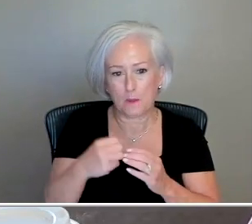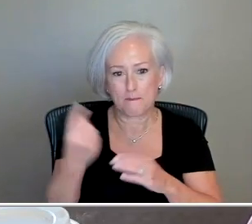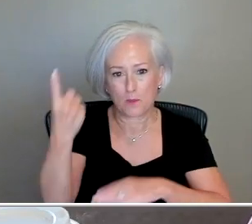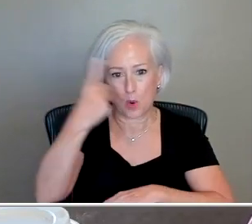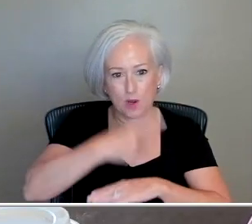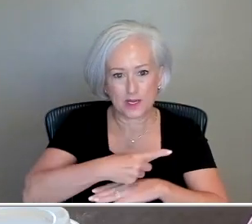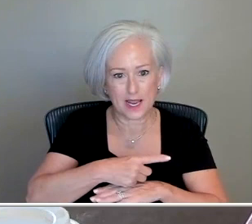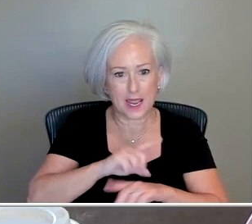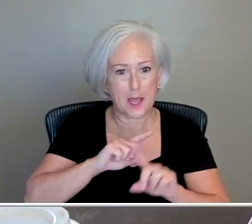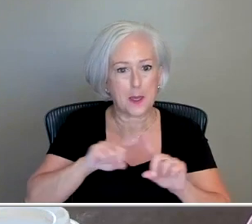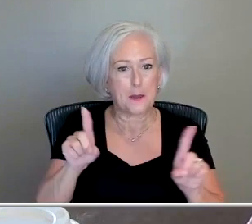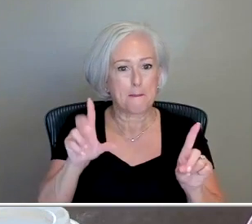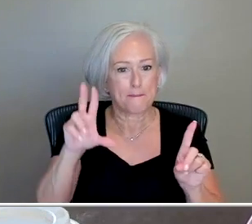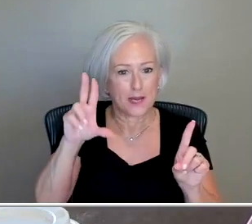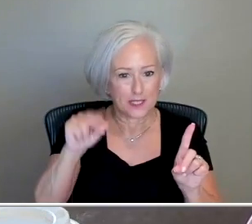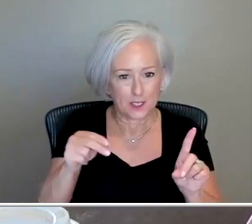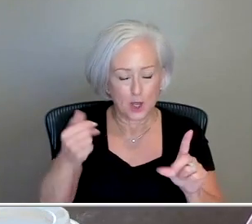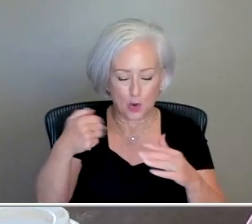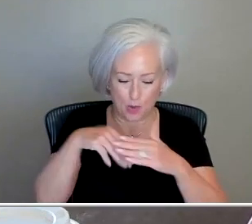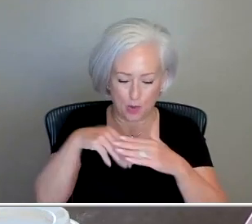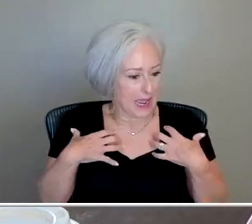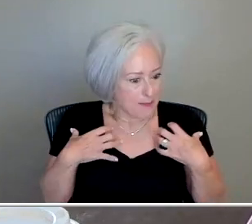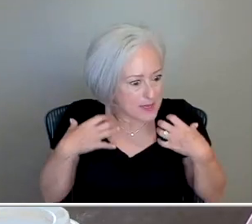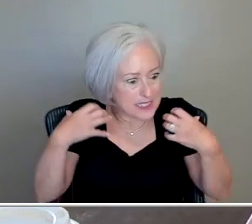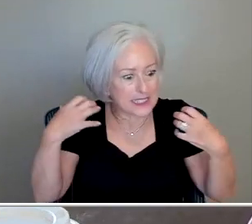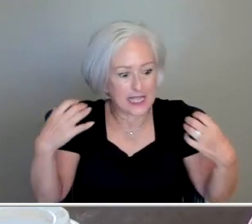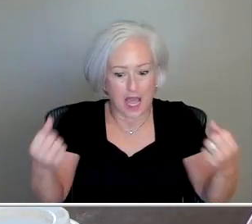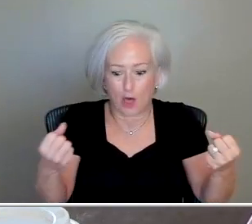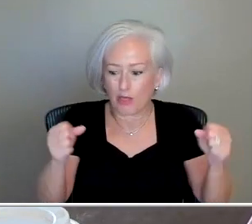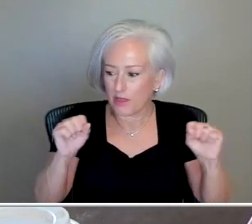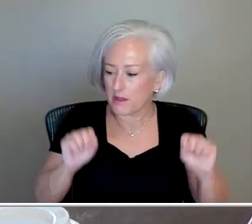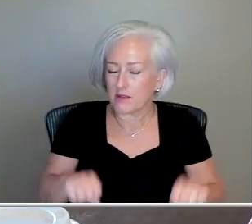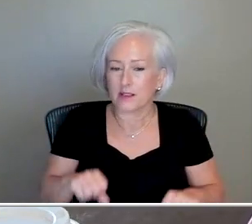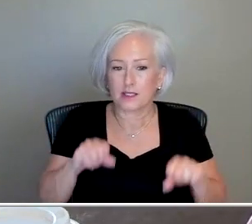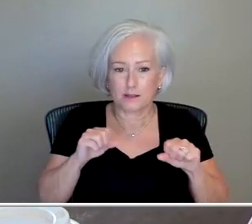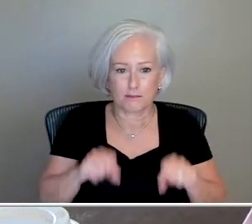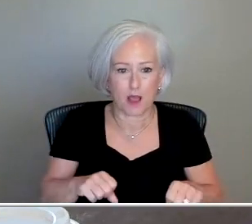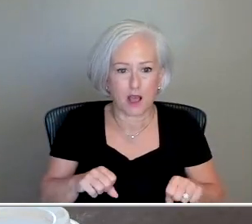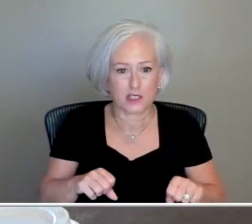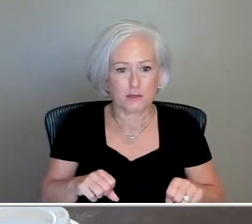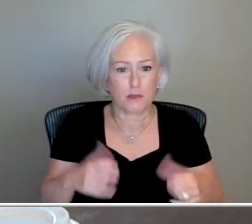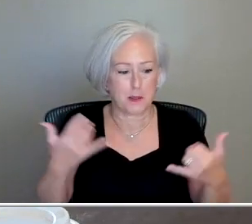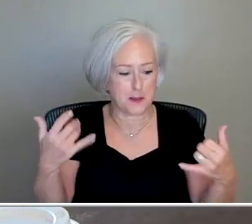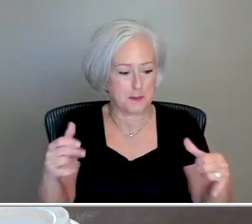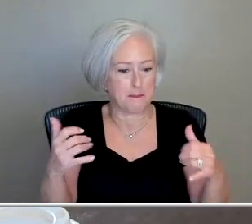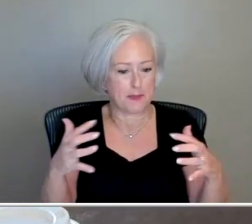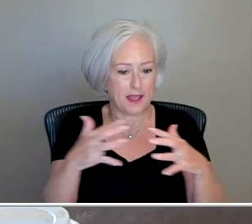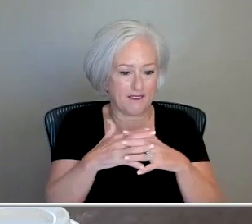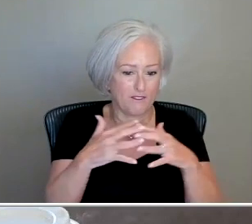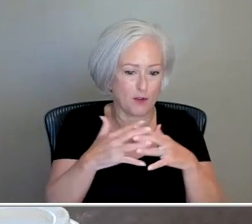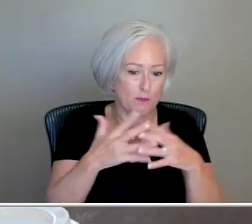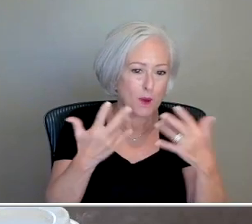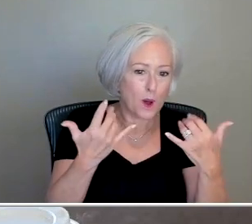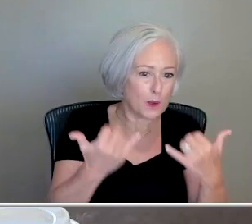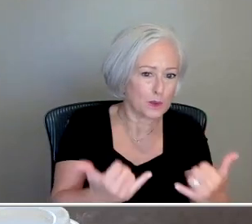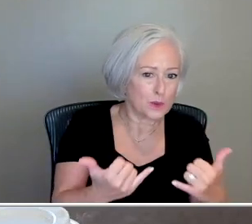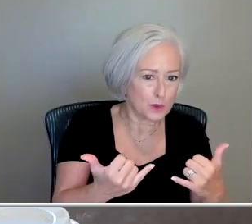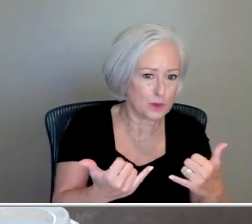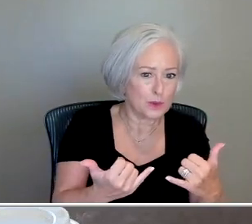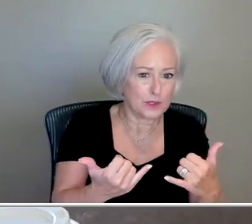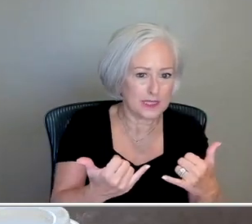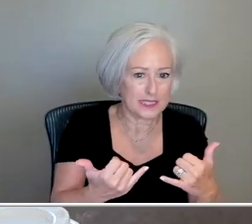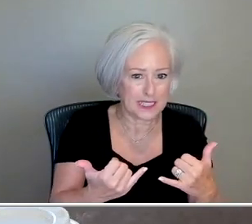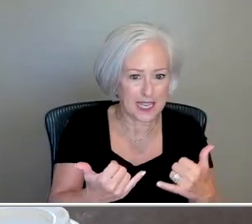in and I'm as healthy as can be. I played football today. And then I says, but I have to go into